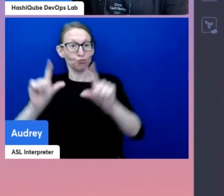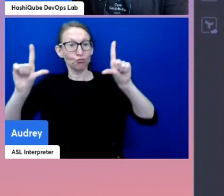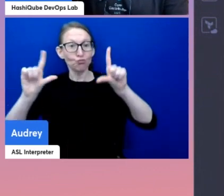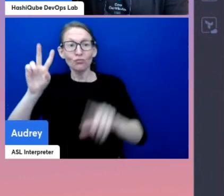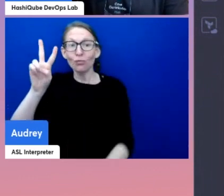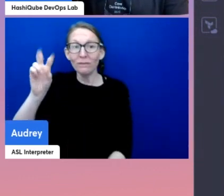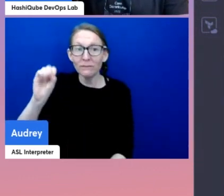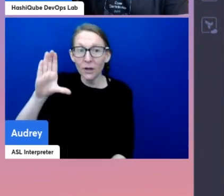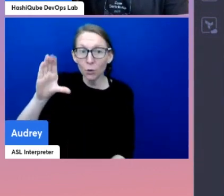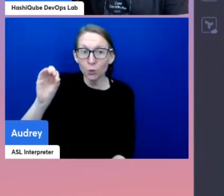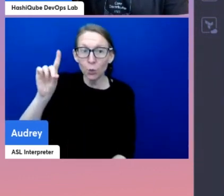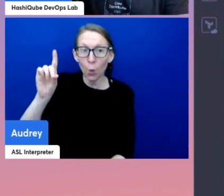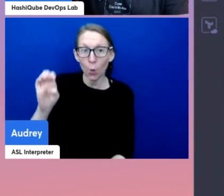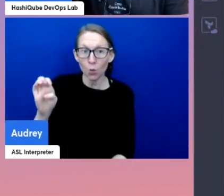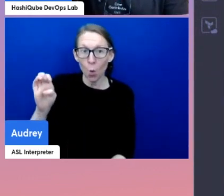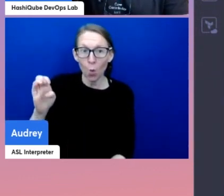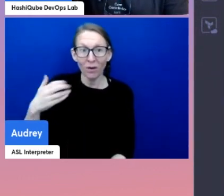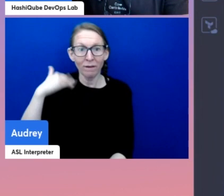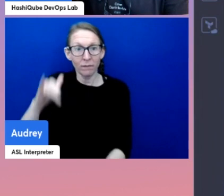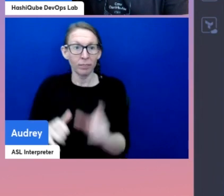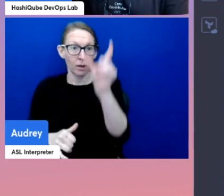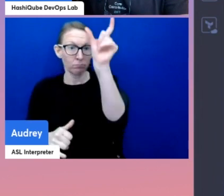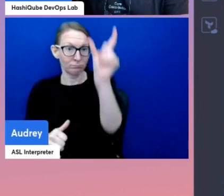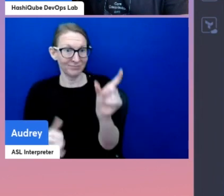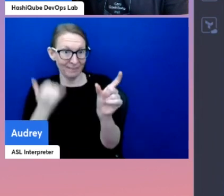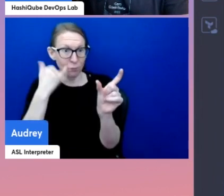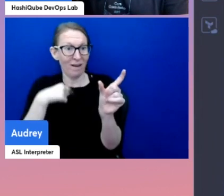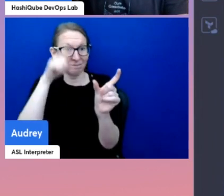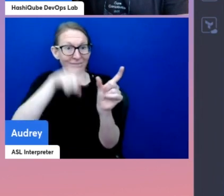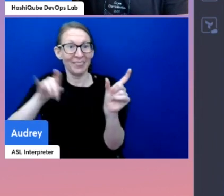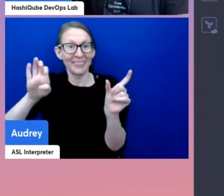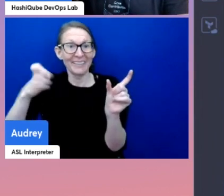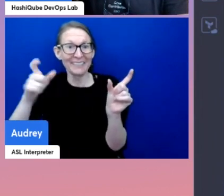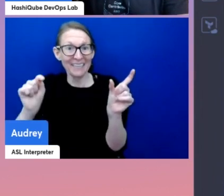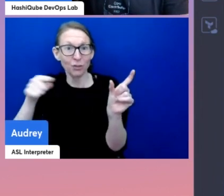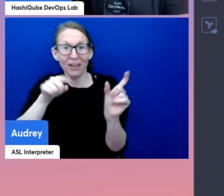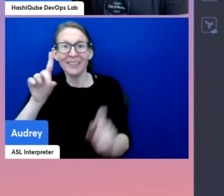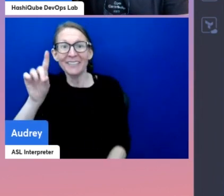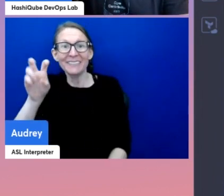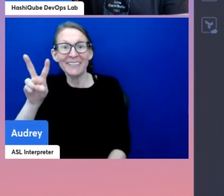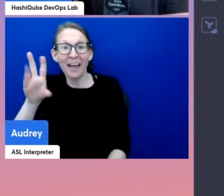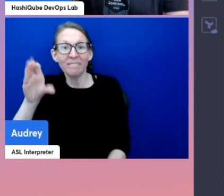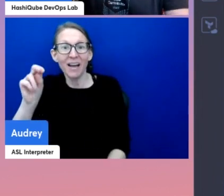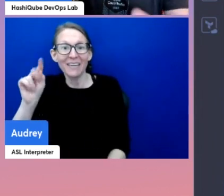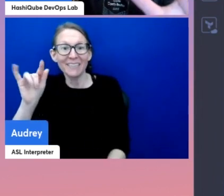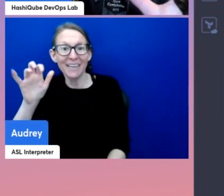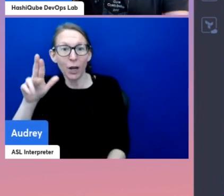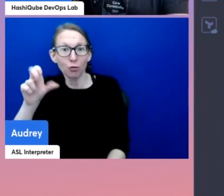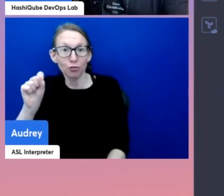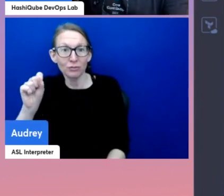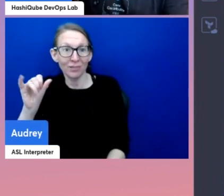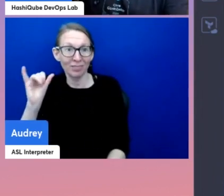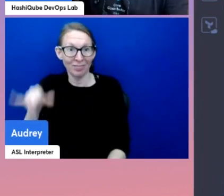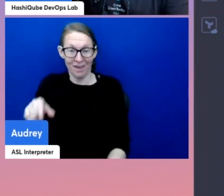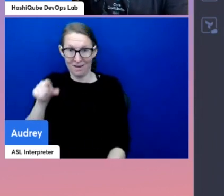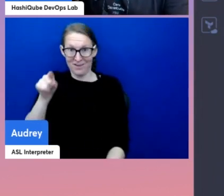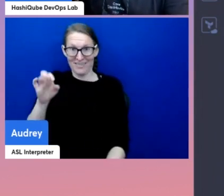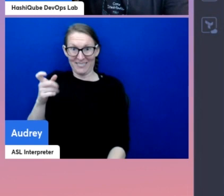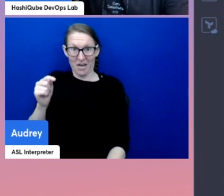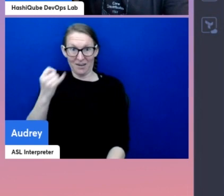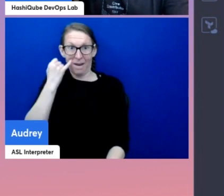have this extension installed, the Dev Containers extension, when you open up